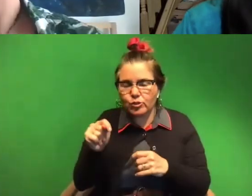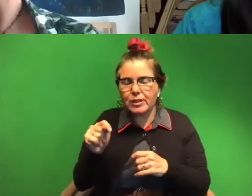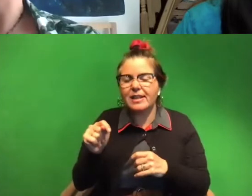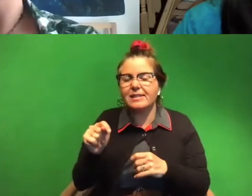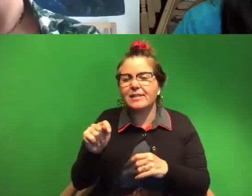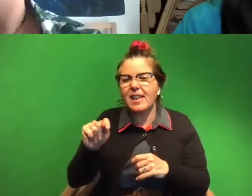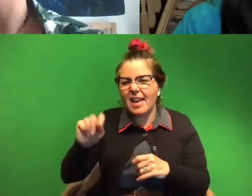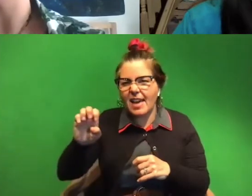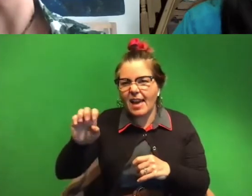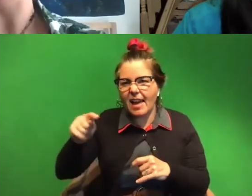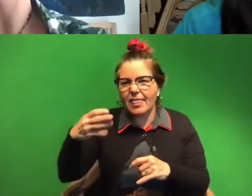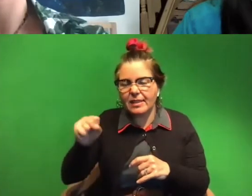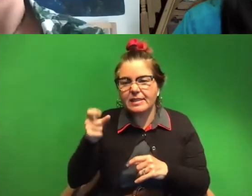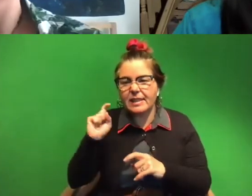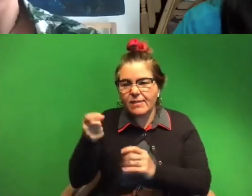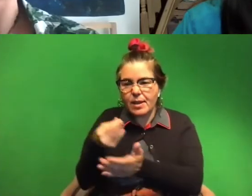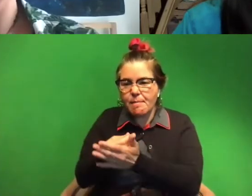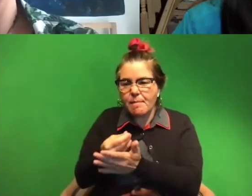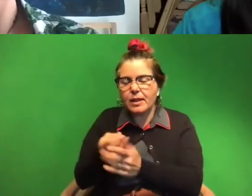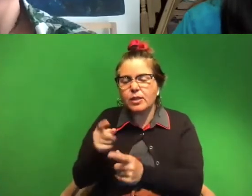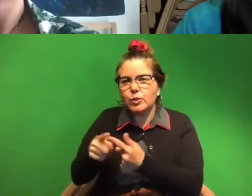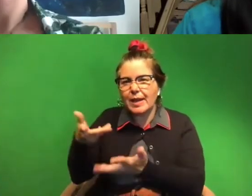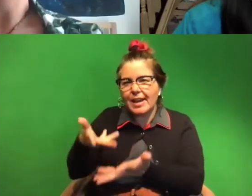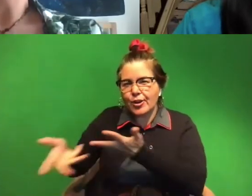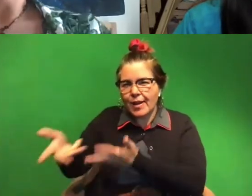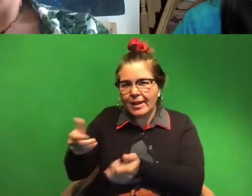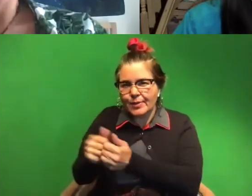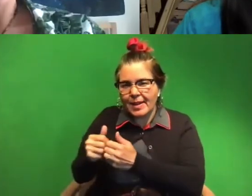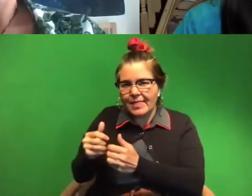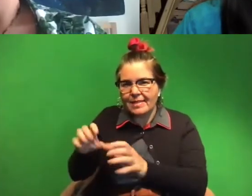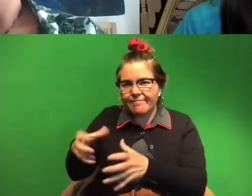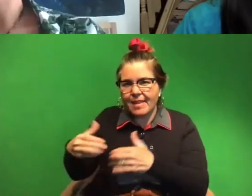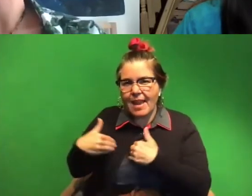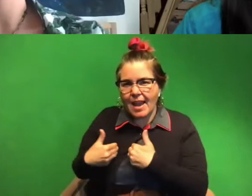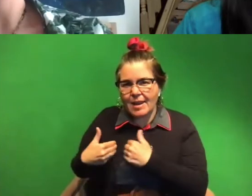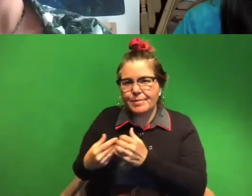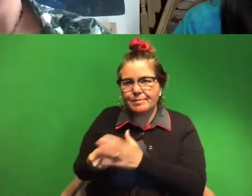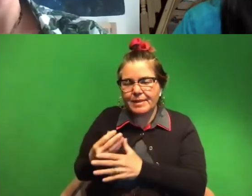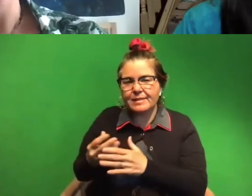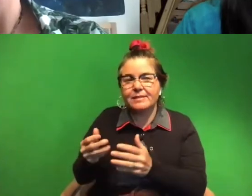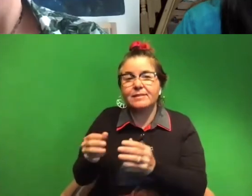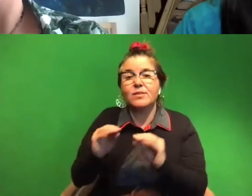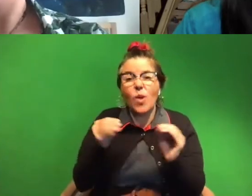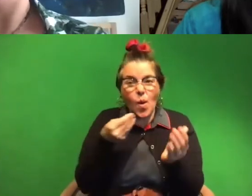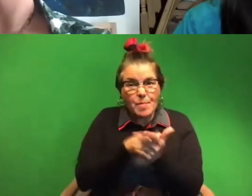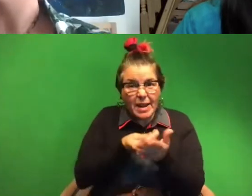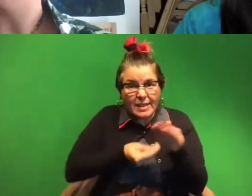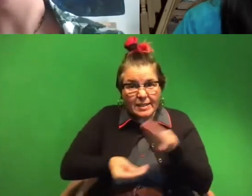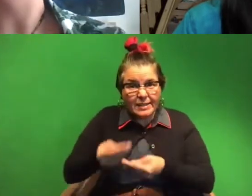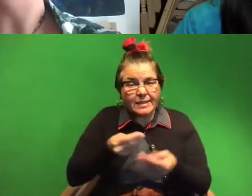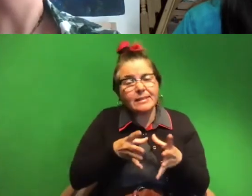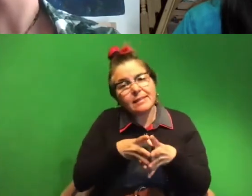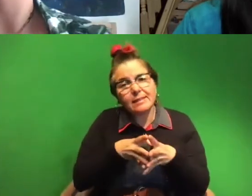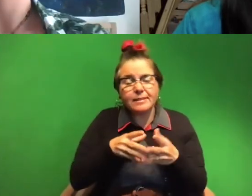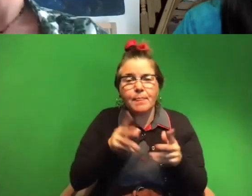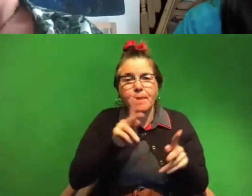behind giving money to interact with species. Without that money, the people either might have to